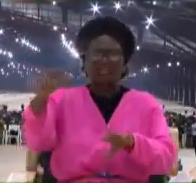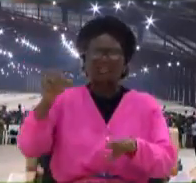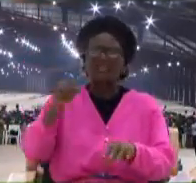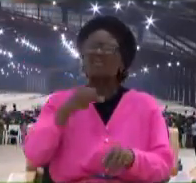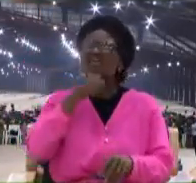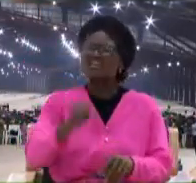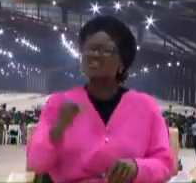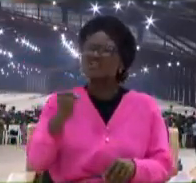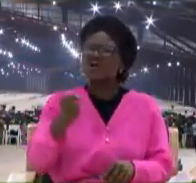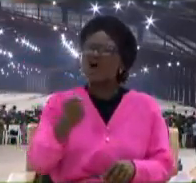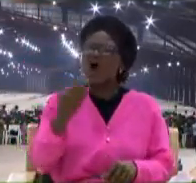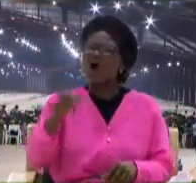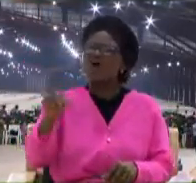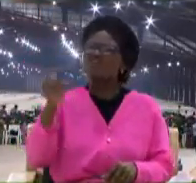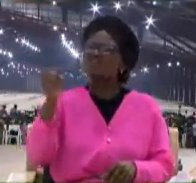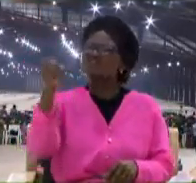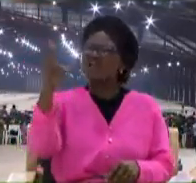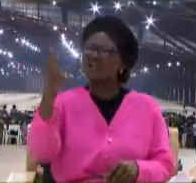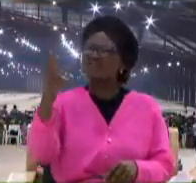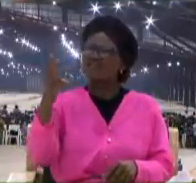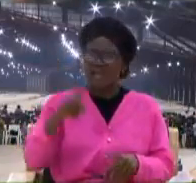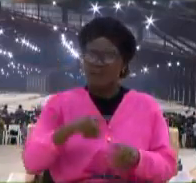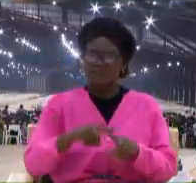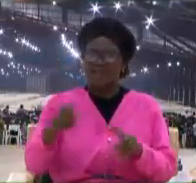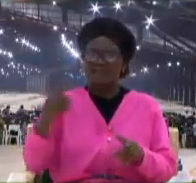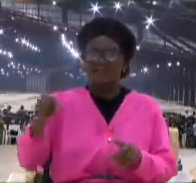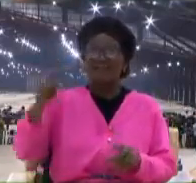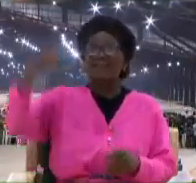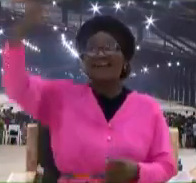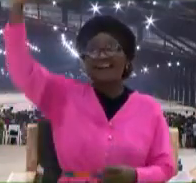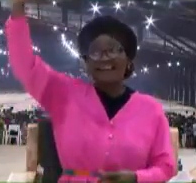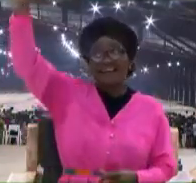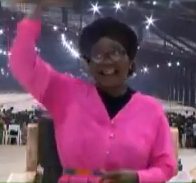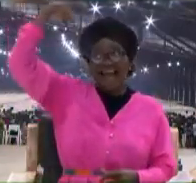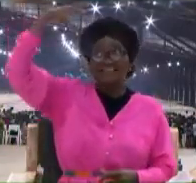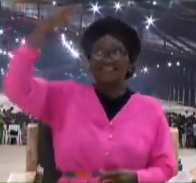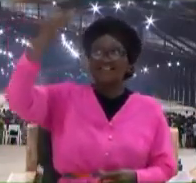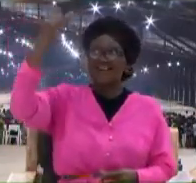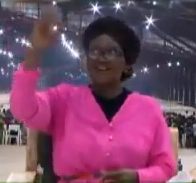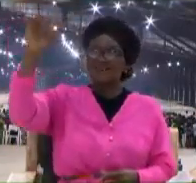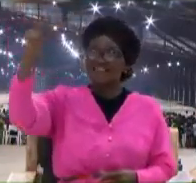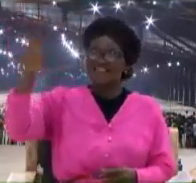But then the light of the world went in to her